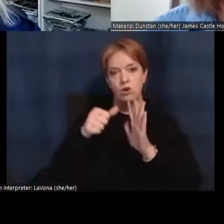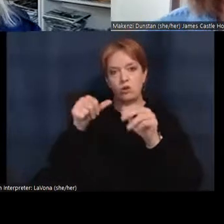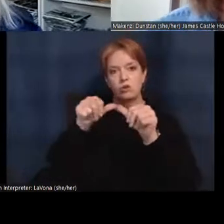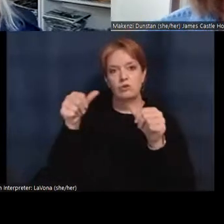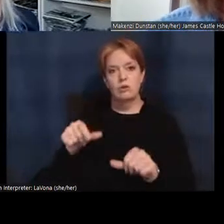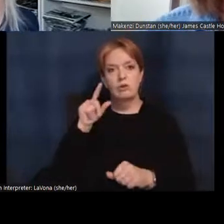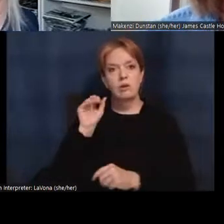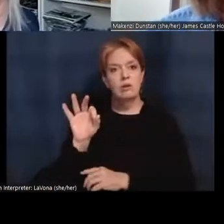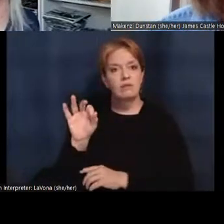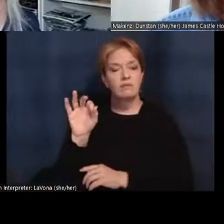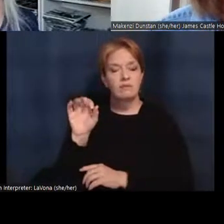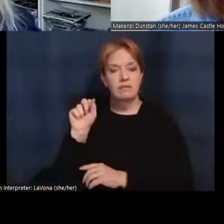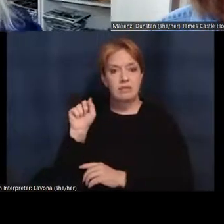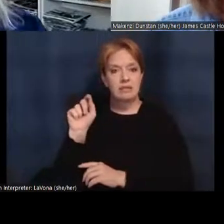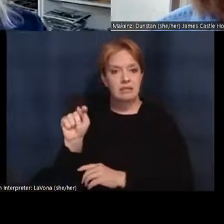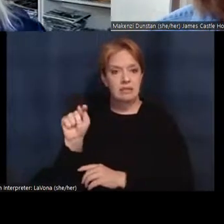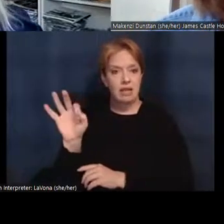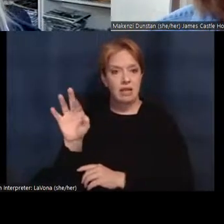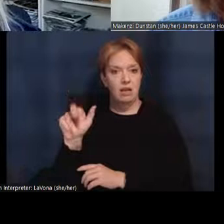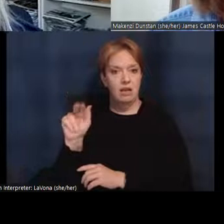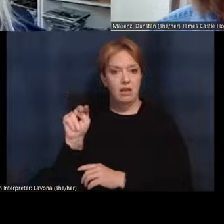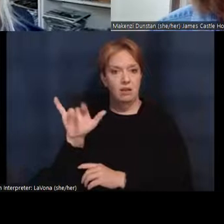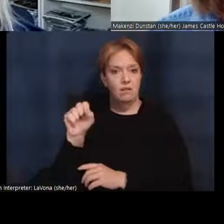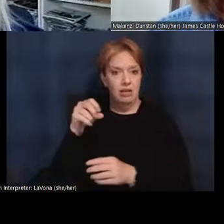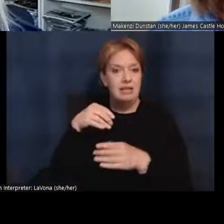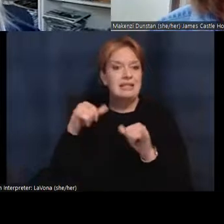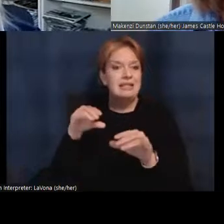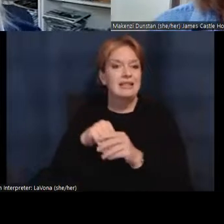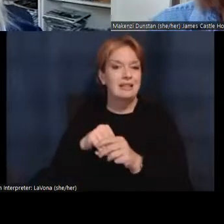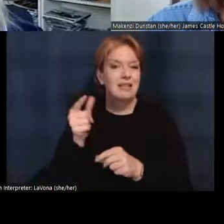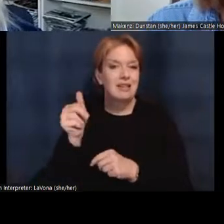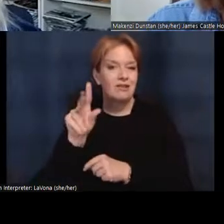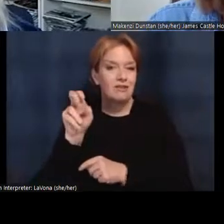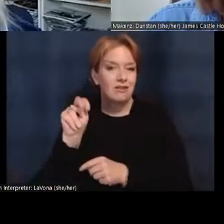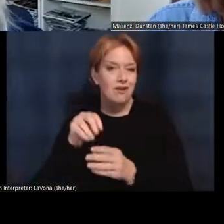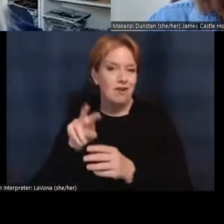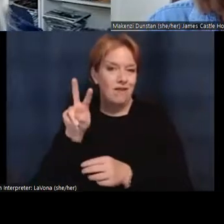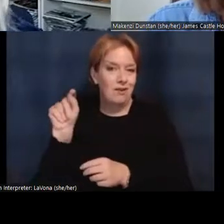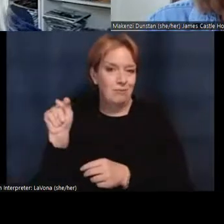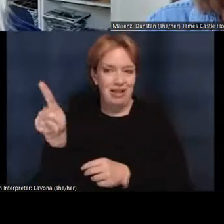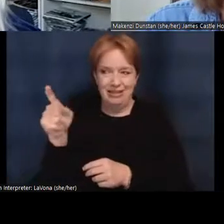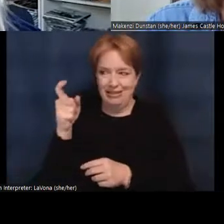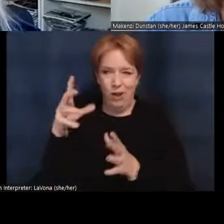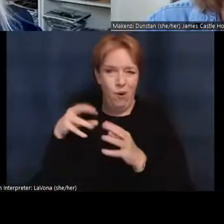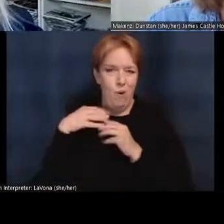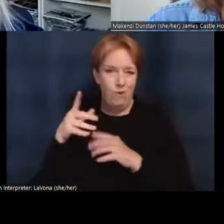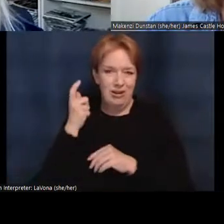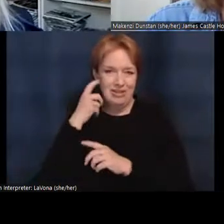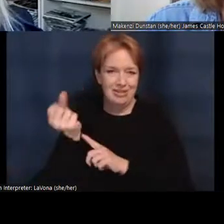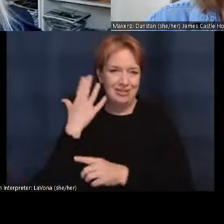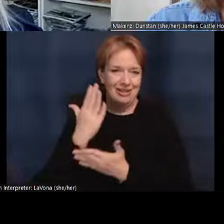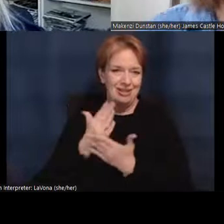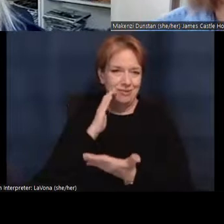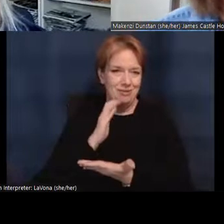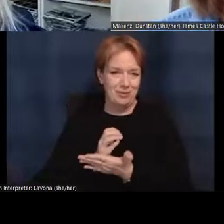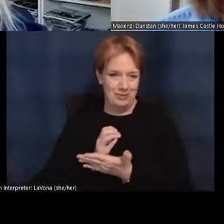St. Francis that is still in a garden in Vermont. We just received some photos from the owner that came out of our